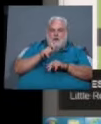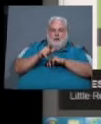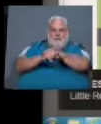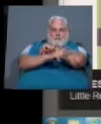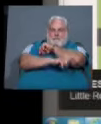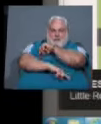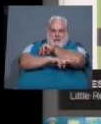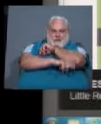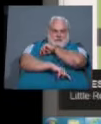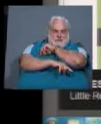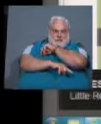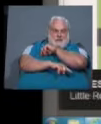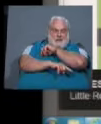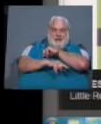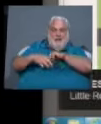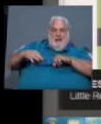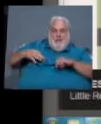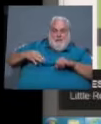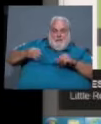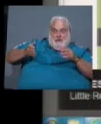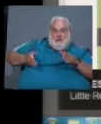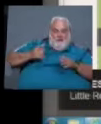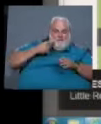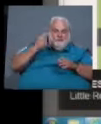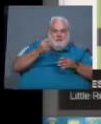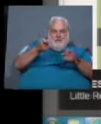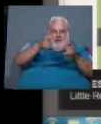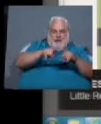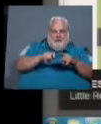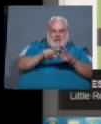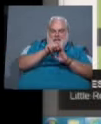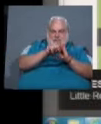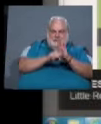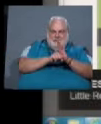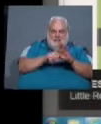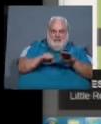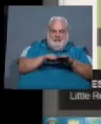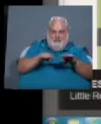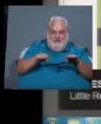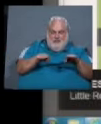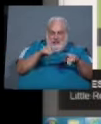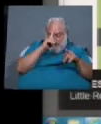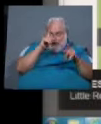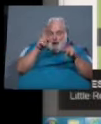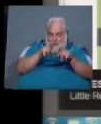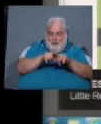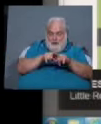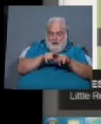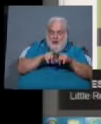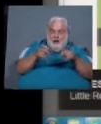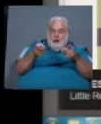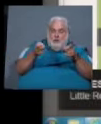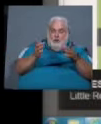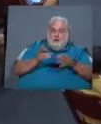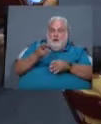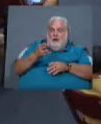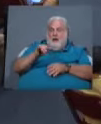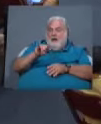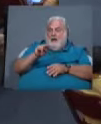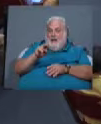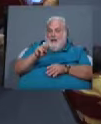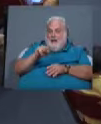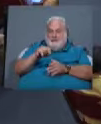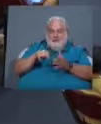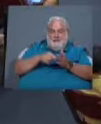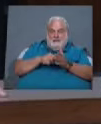punish the applicant for something that happened at a state level. And I agree with Director Hines is that